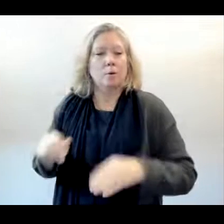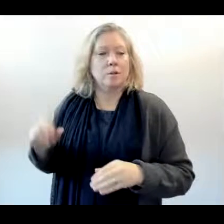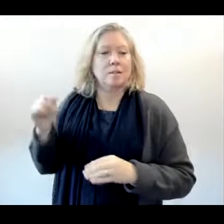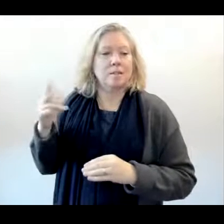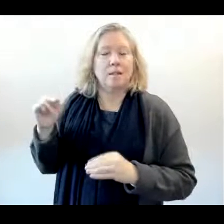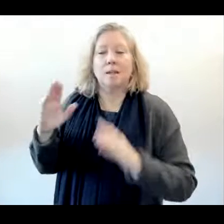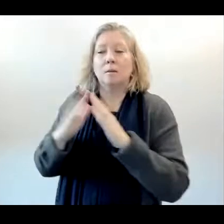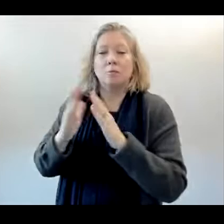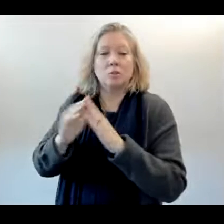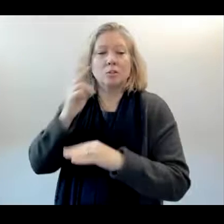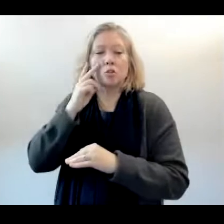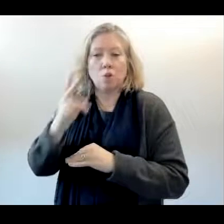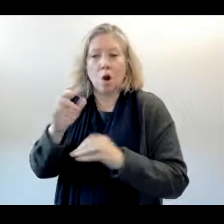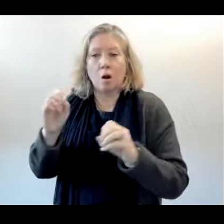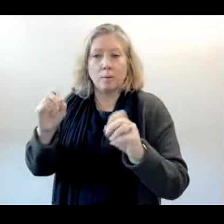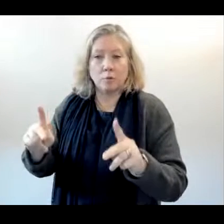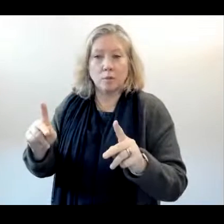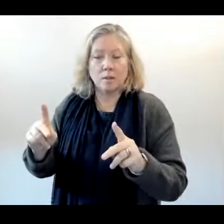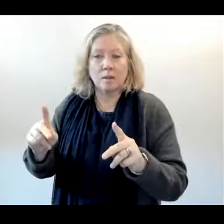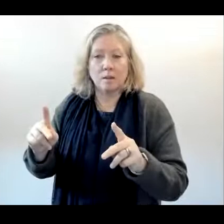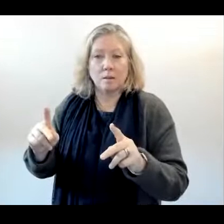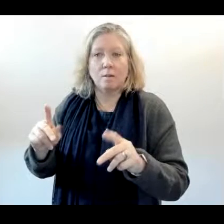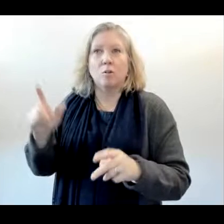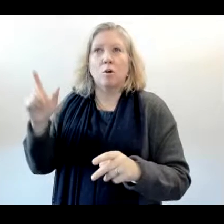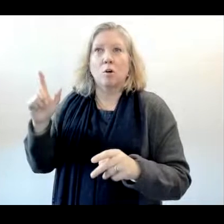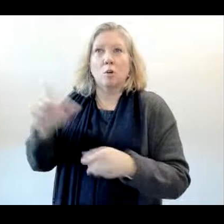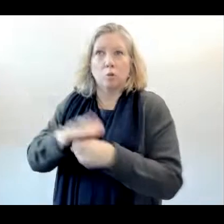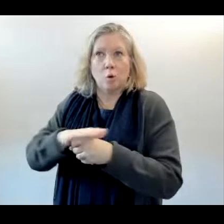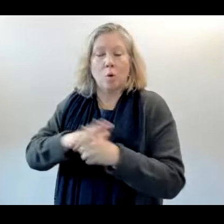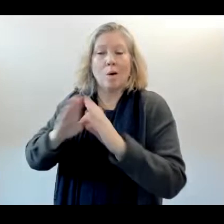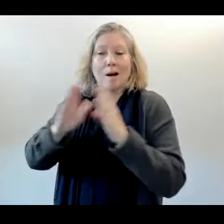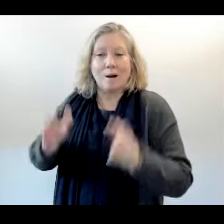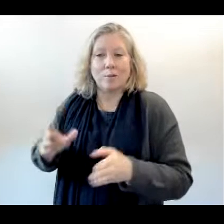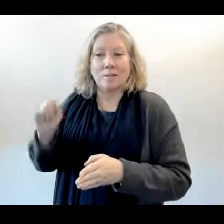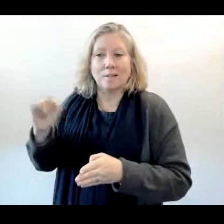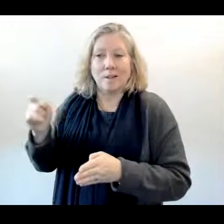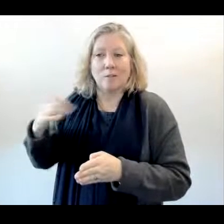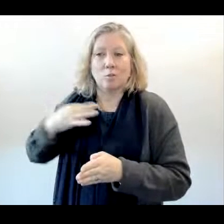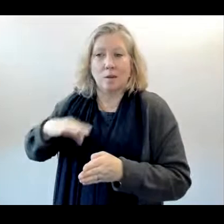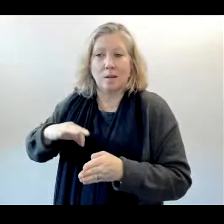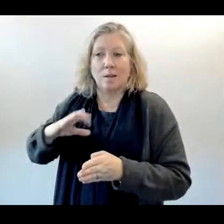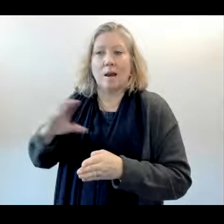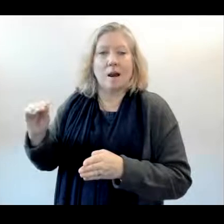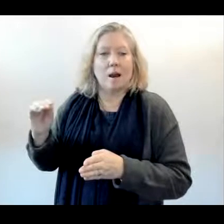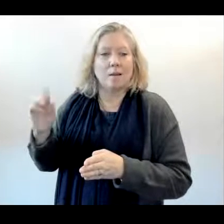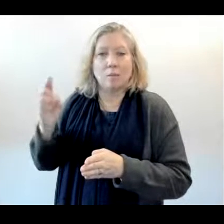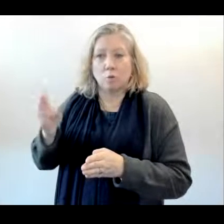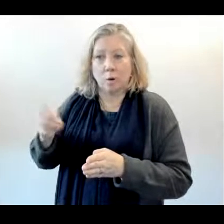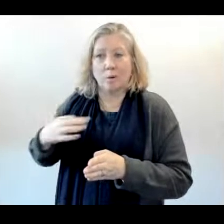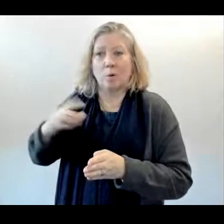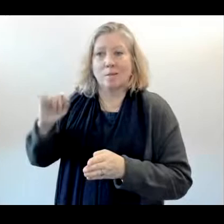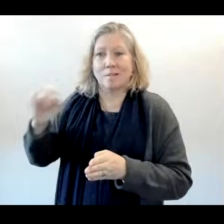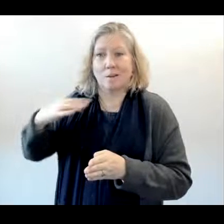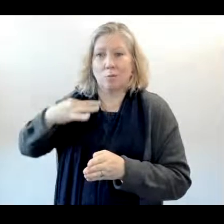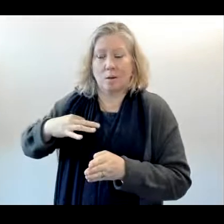an opportunity to utilize low-income housing tax credits and historic rehabilitation tax credits to transform this building